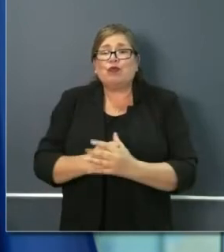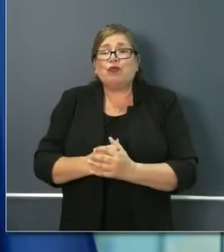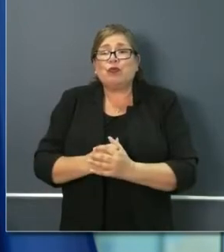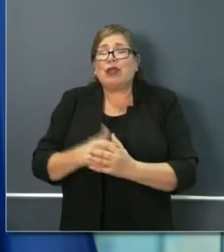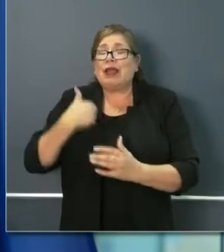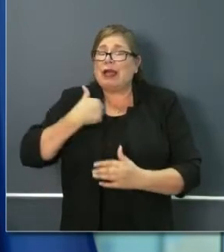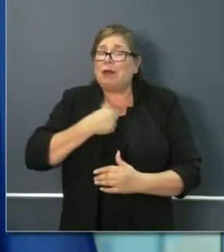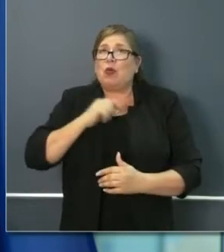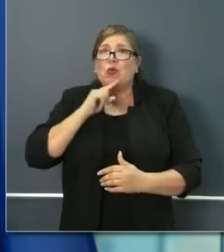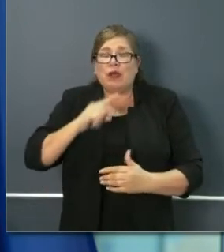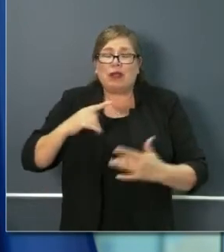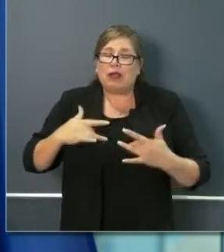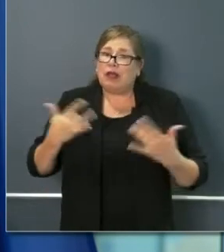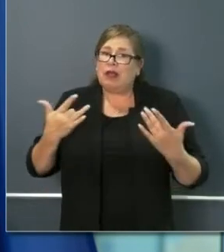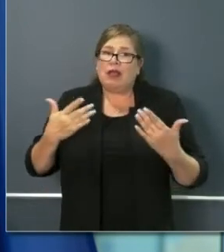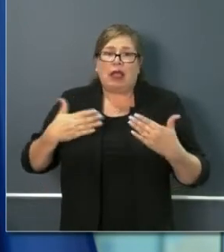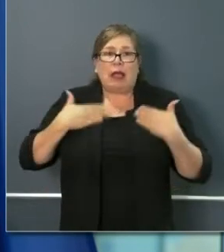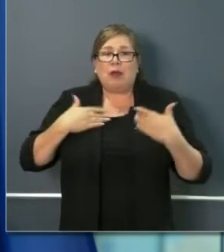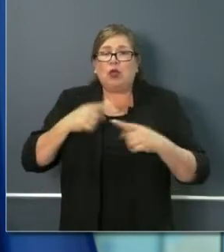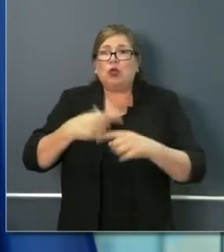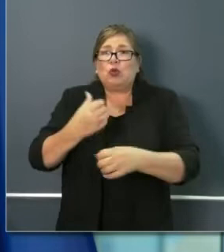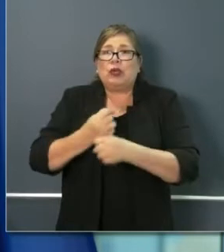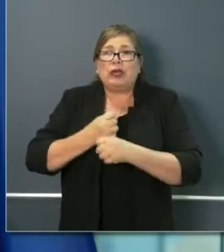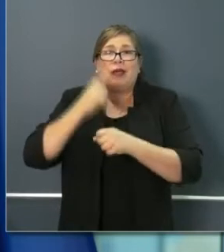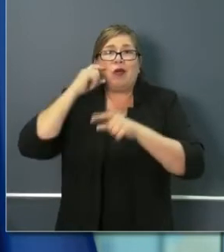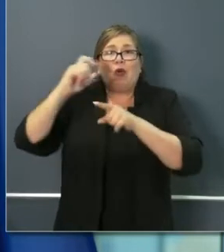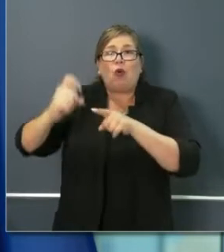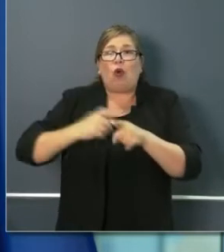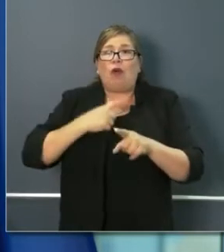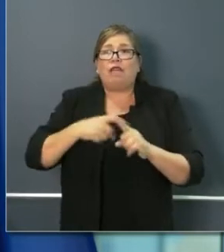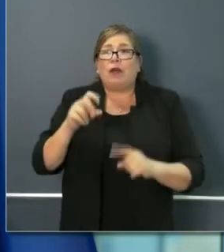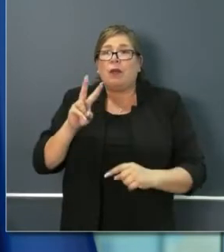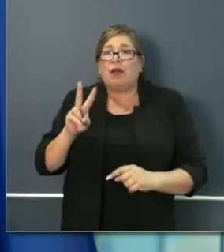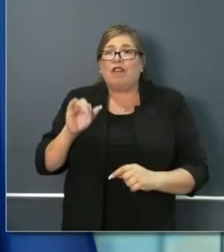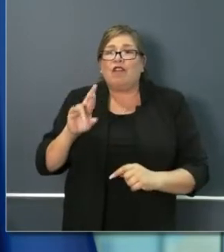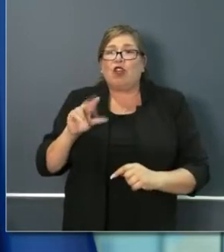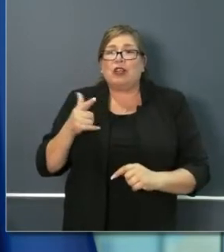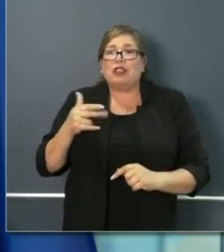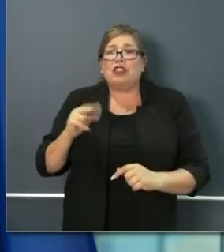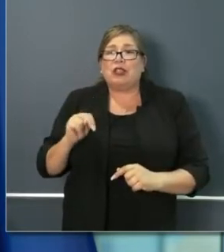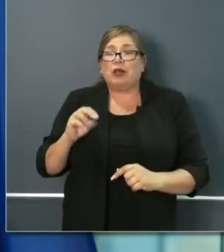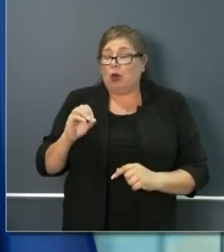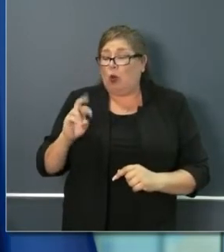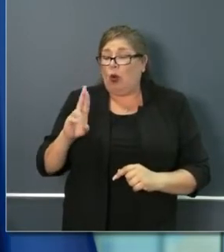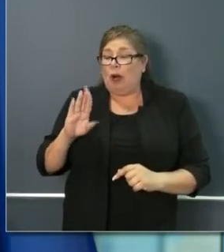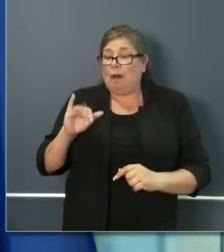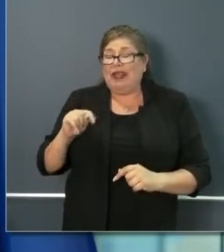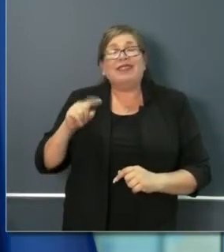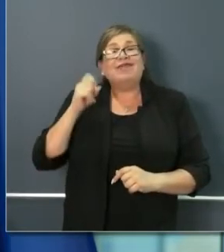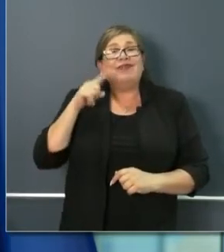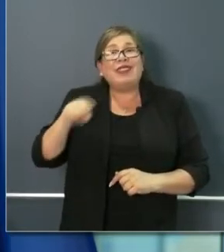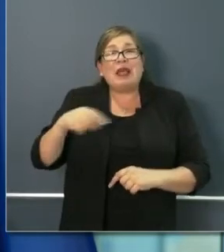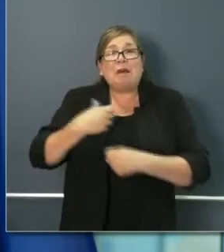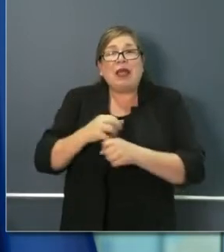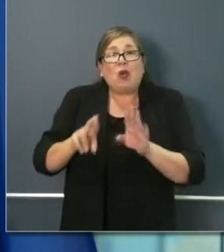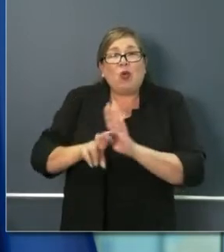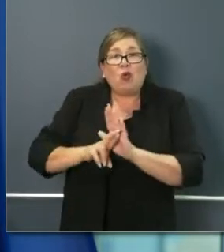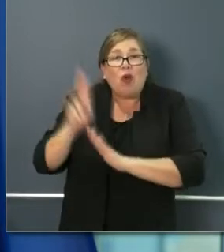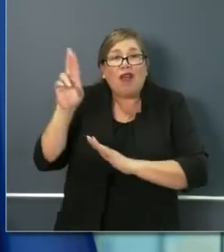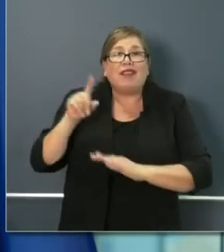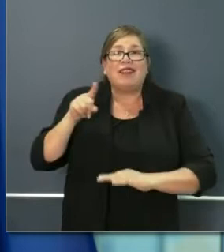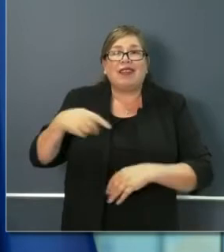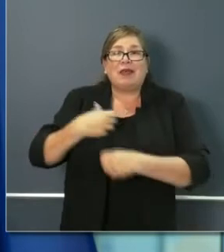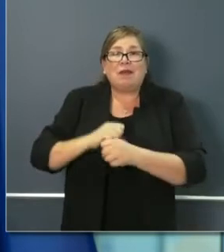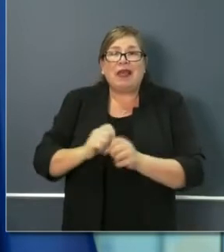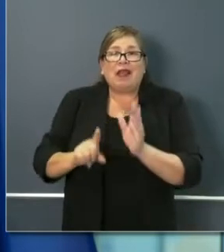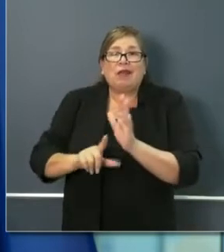how pleased I was to get a call back from Virgin Orbit. These are the folks that make rocket engines, launching systems. They're here in the